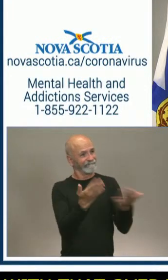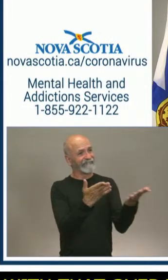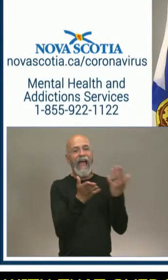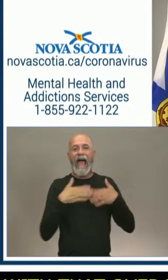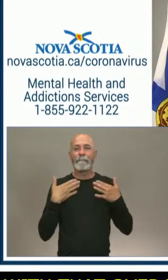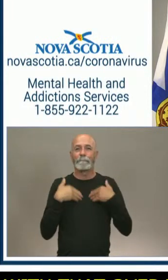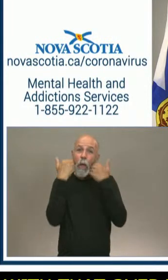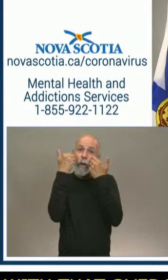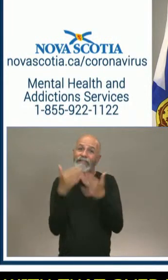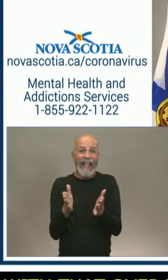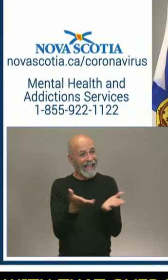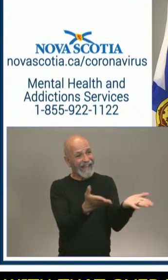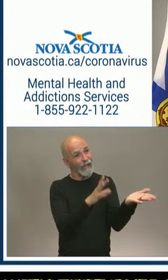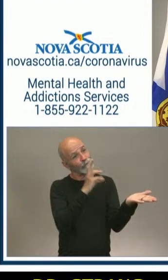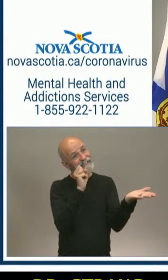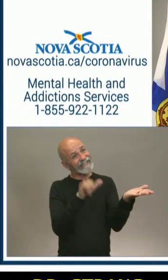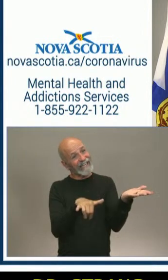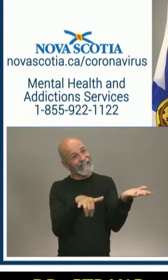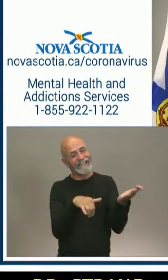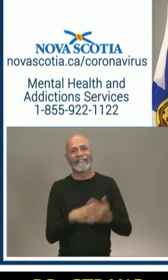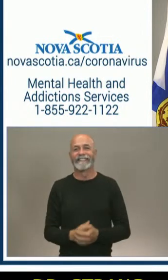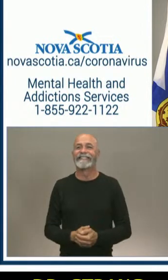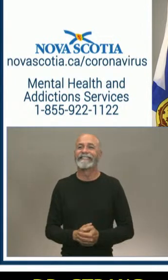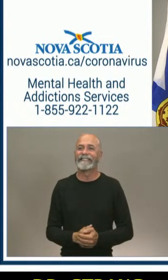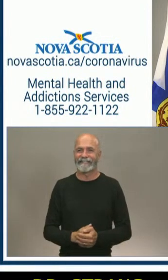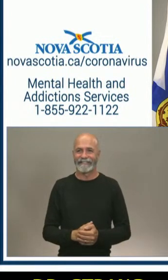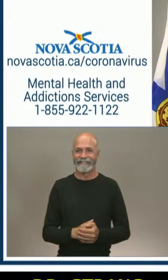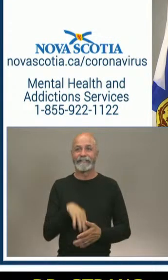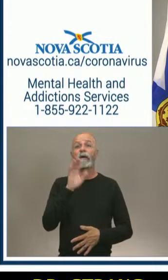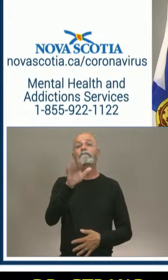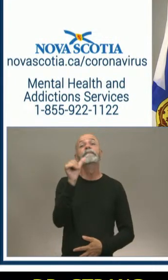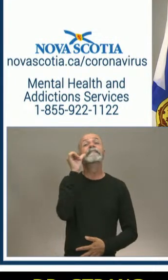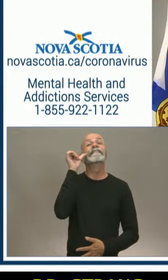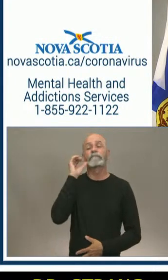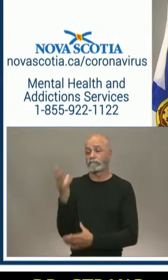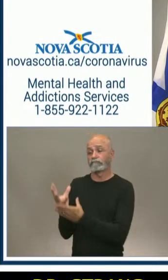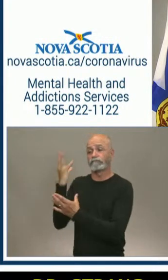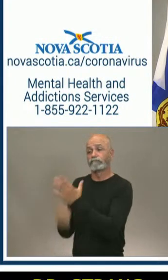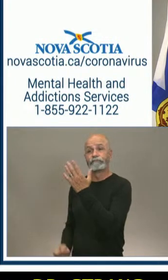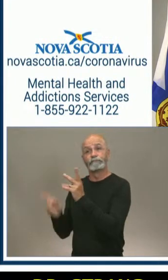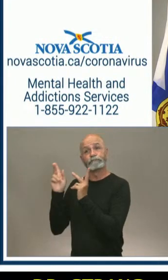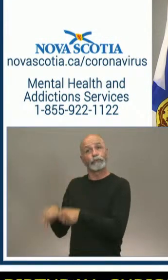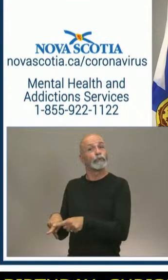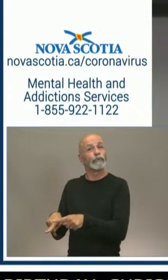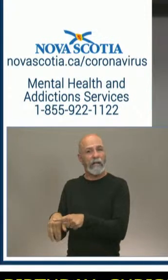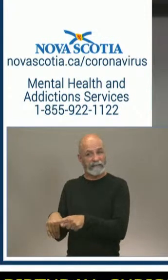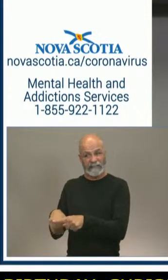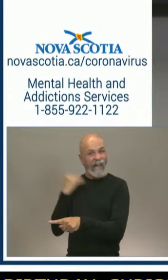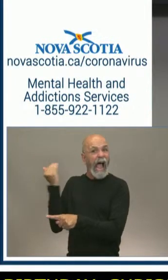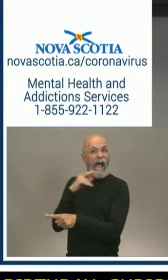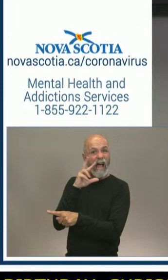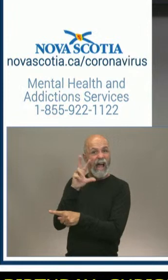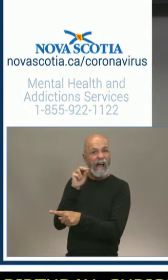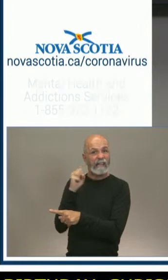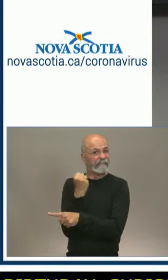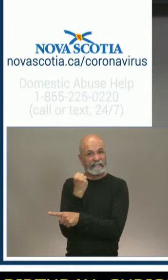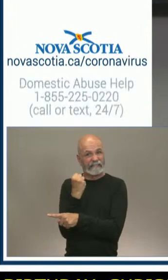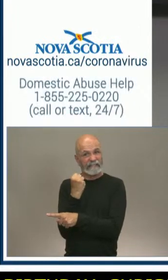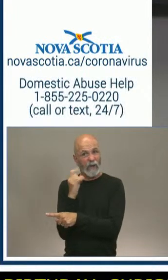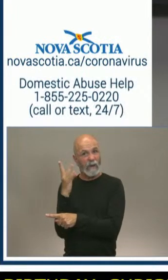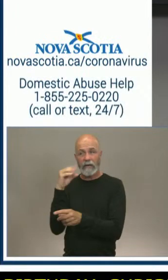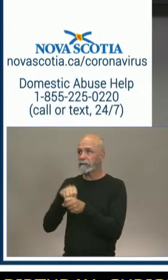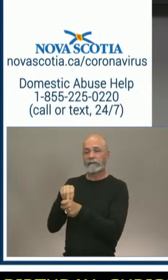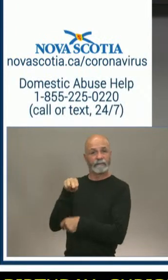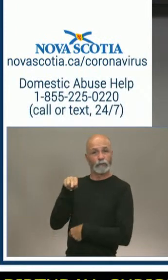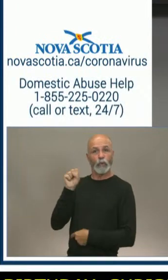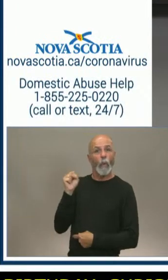The Nova Scotian who died yesterday was the youngest person taken by COVID-19 in our province. It is incredibly sad,